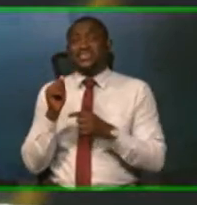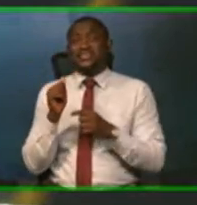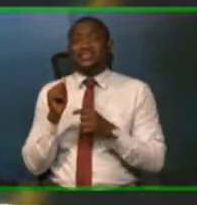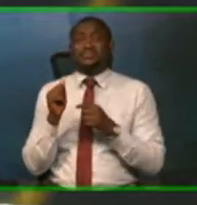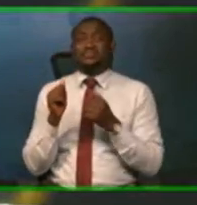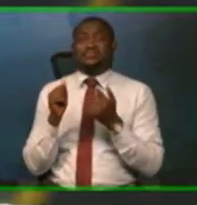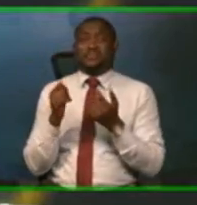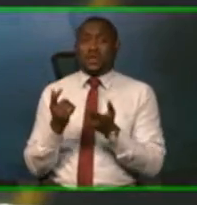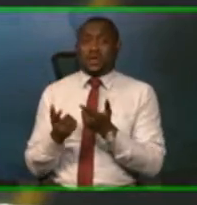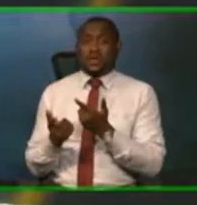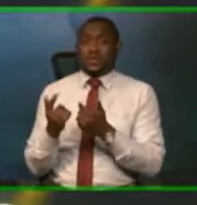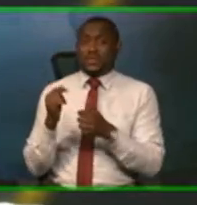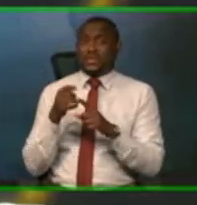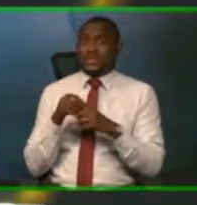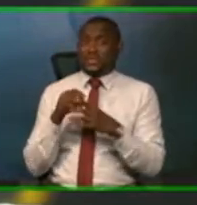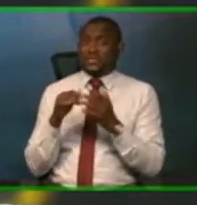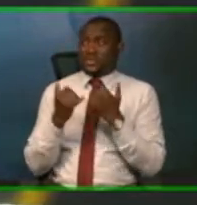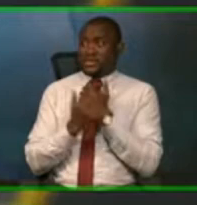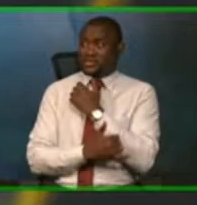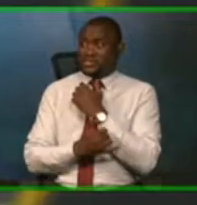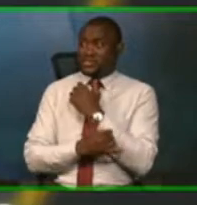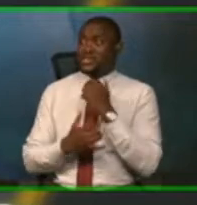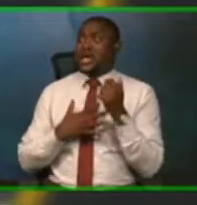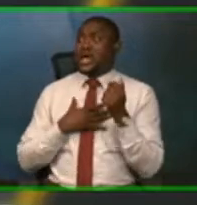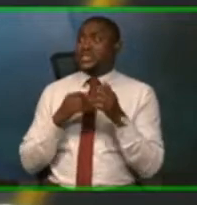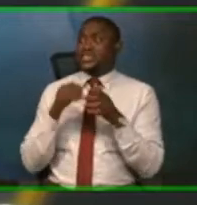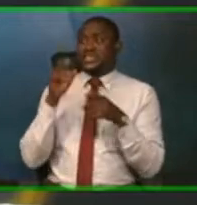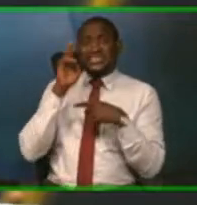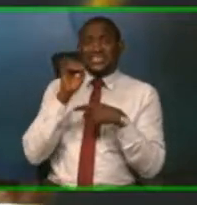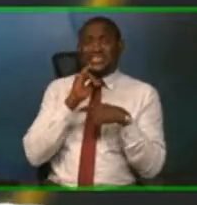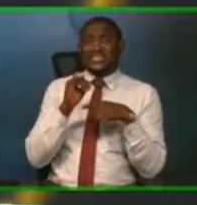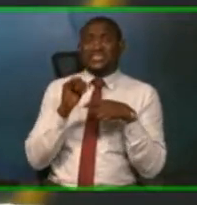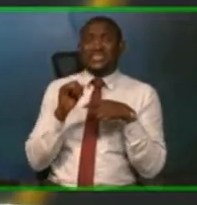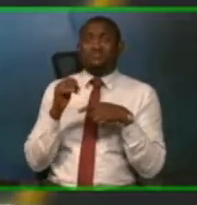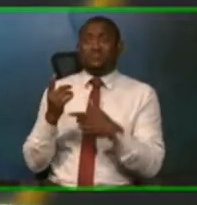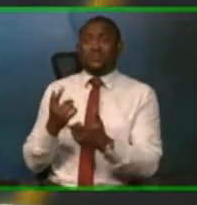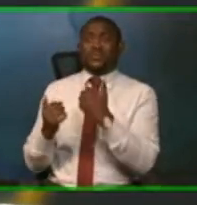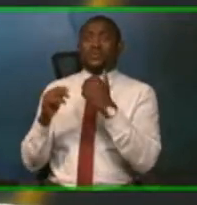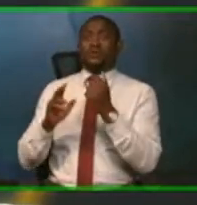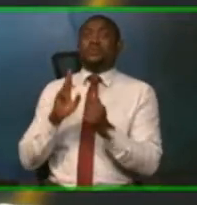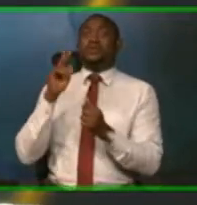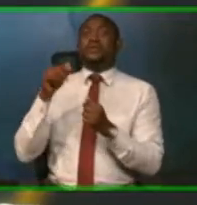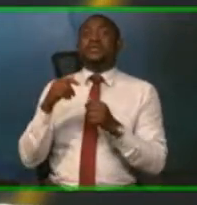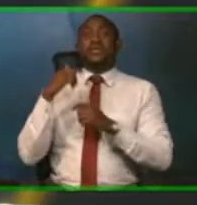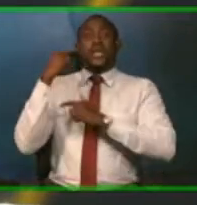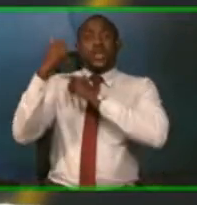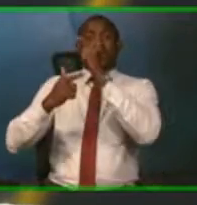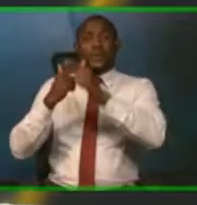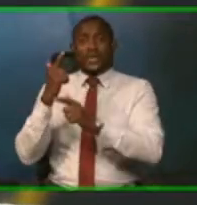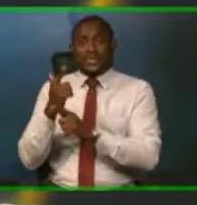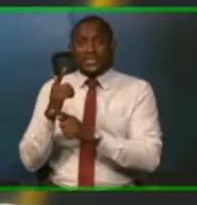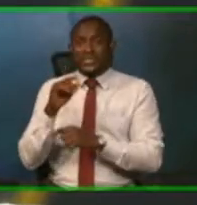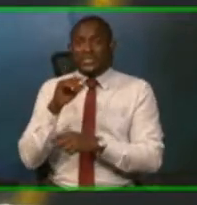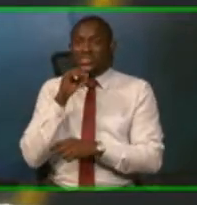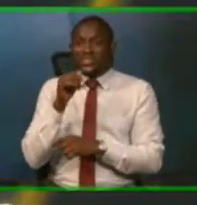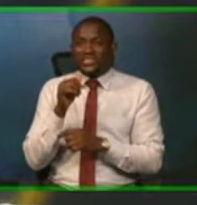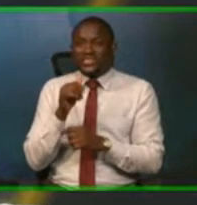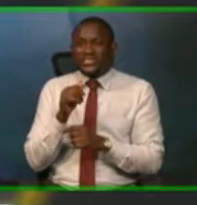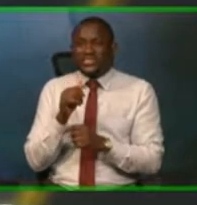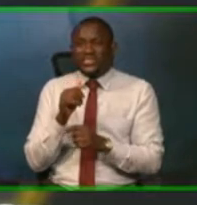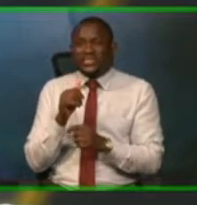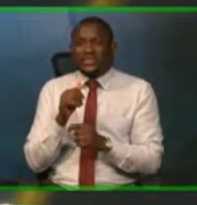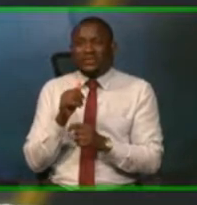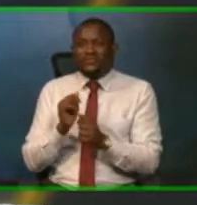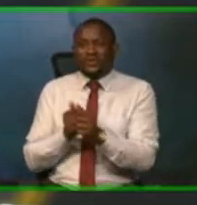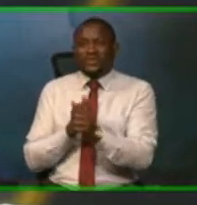country and emergent globally, has not followed the